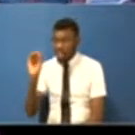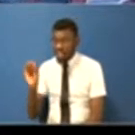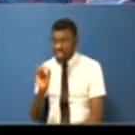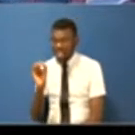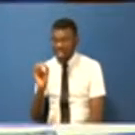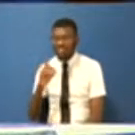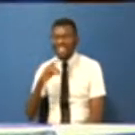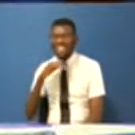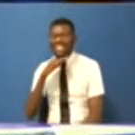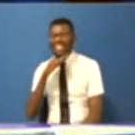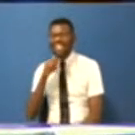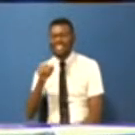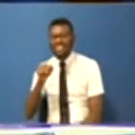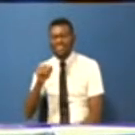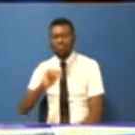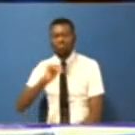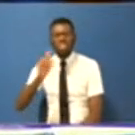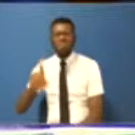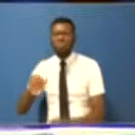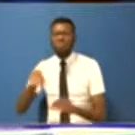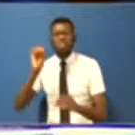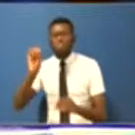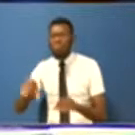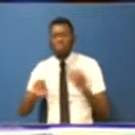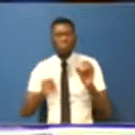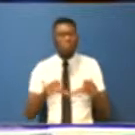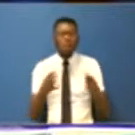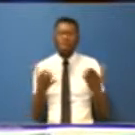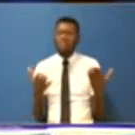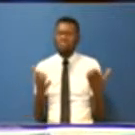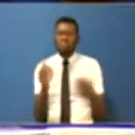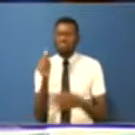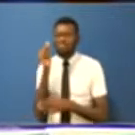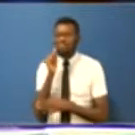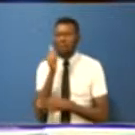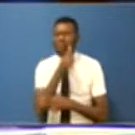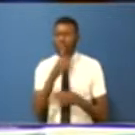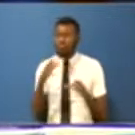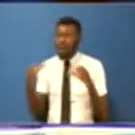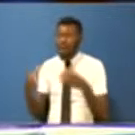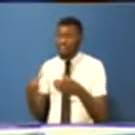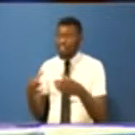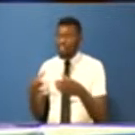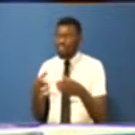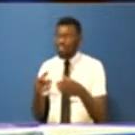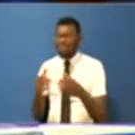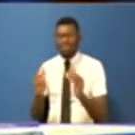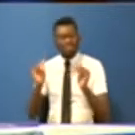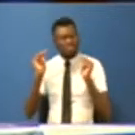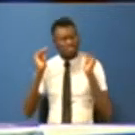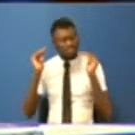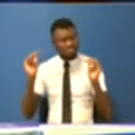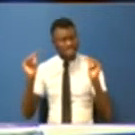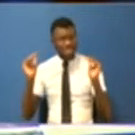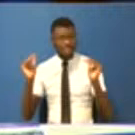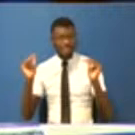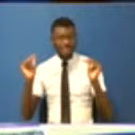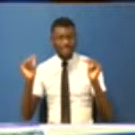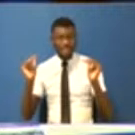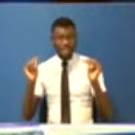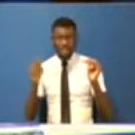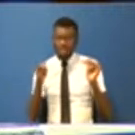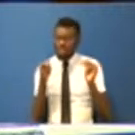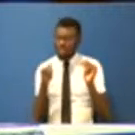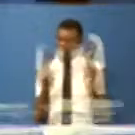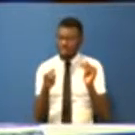of garbage in the city is disposed off by a private company this is alliance share and it's